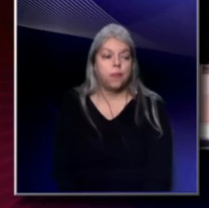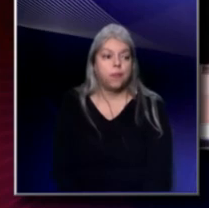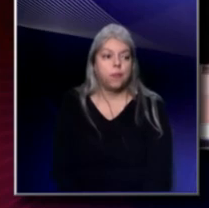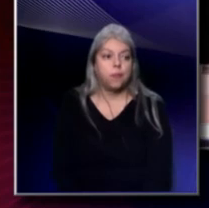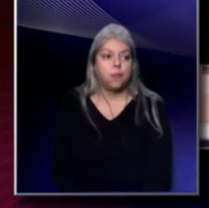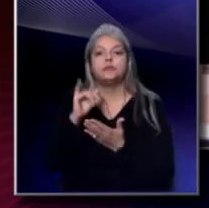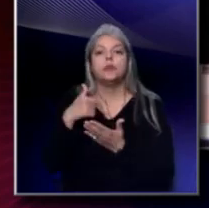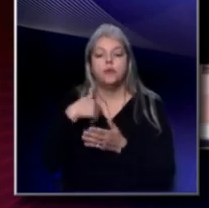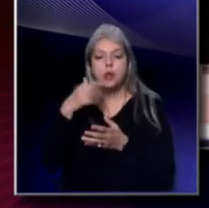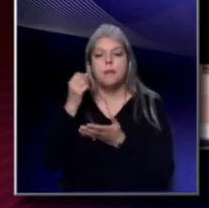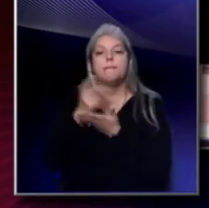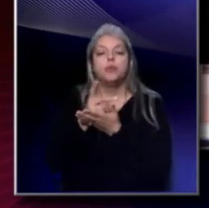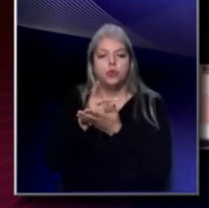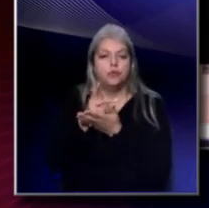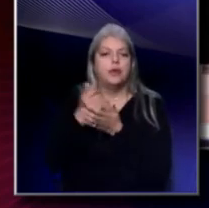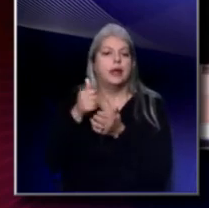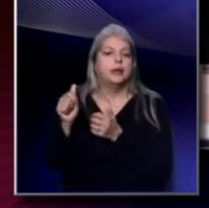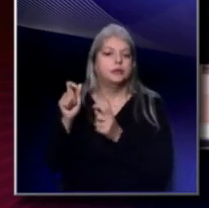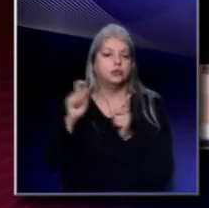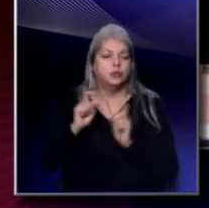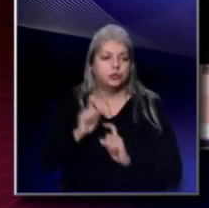This is Duquesne.